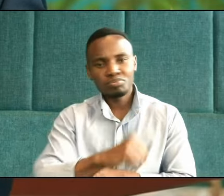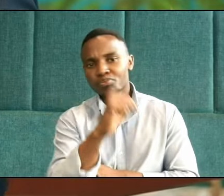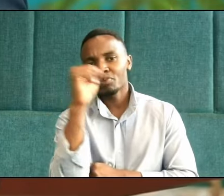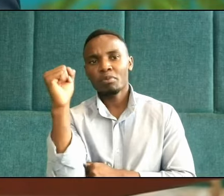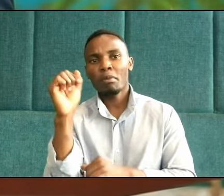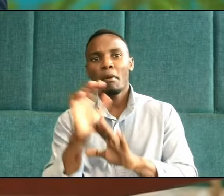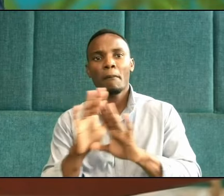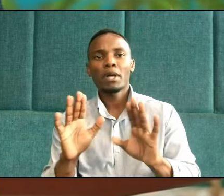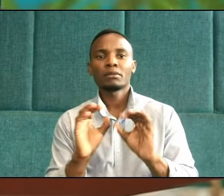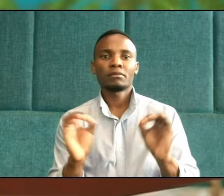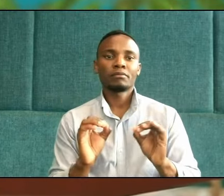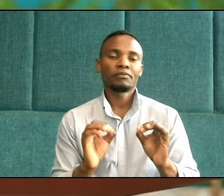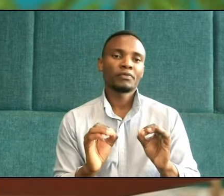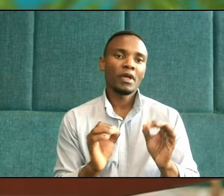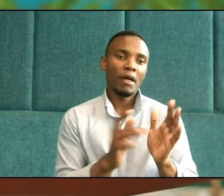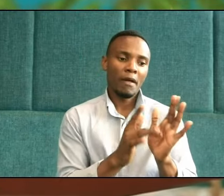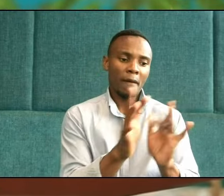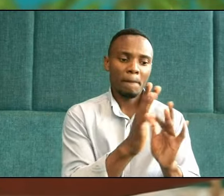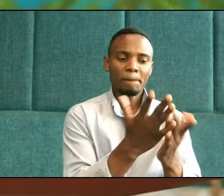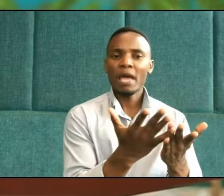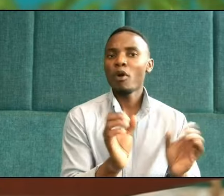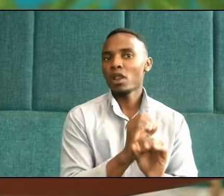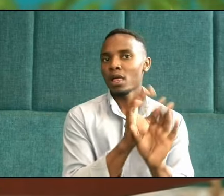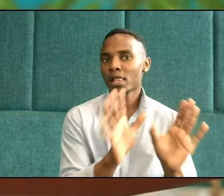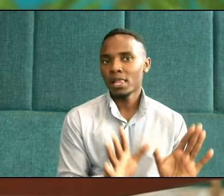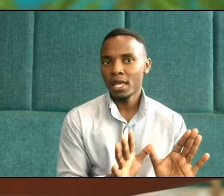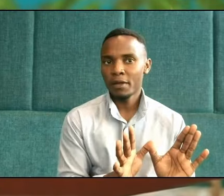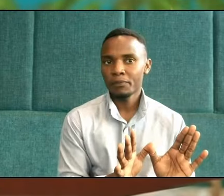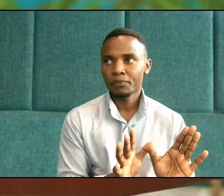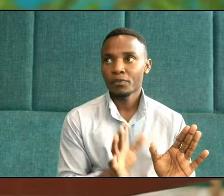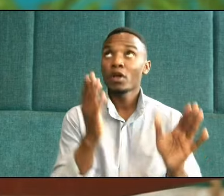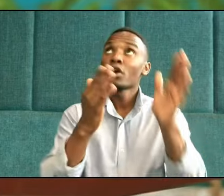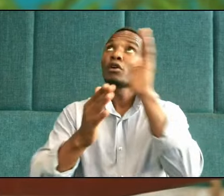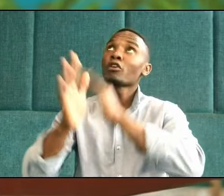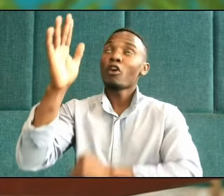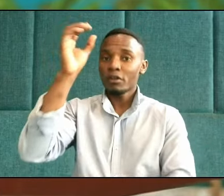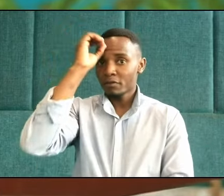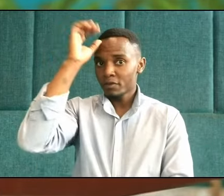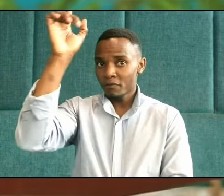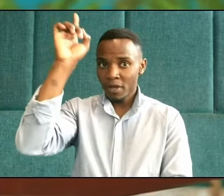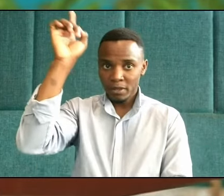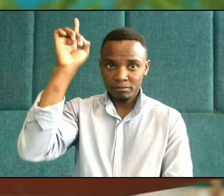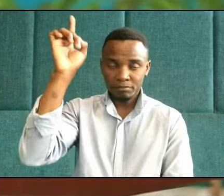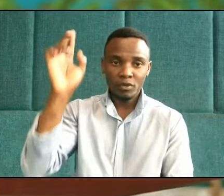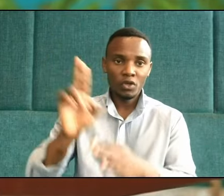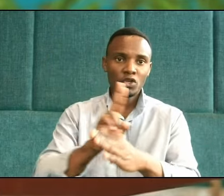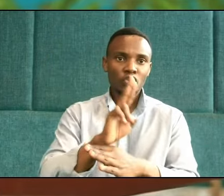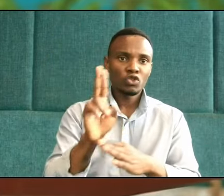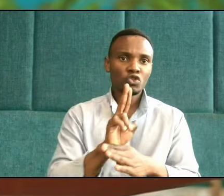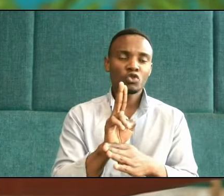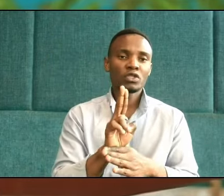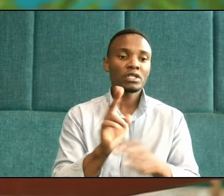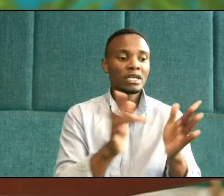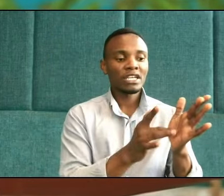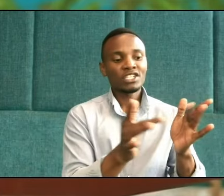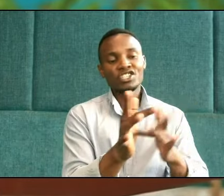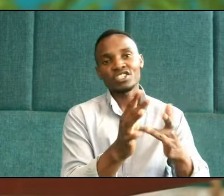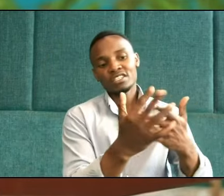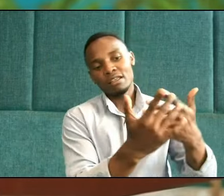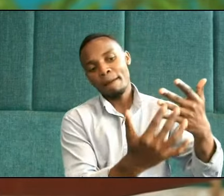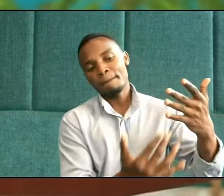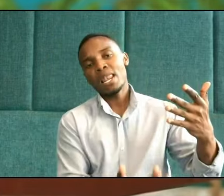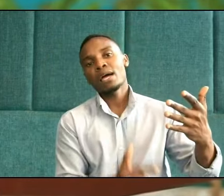Lord is very clear on this, that God the Father used the blood of Jesus